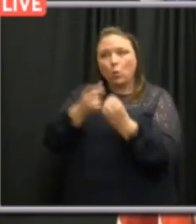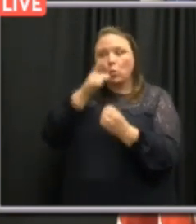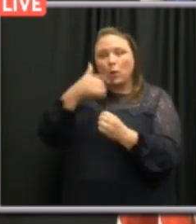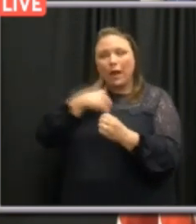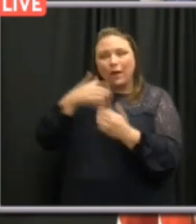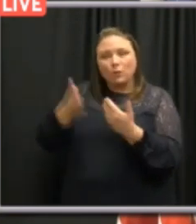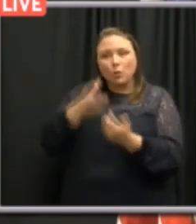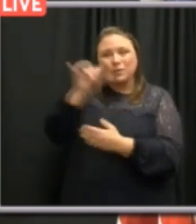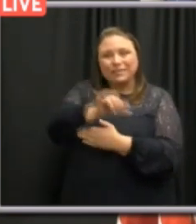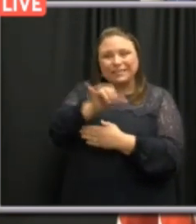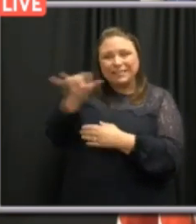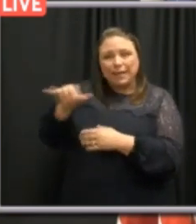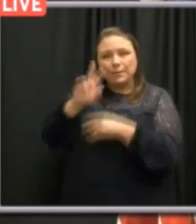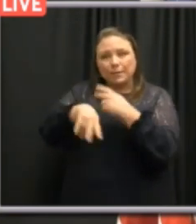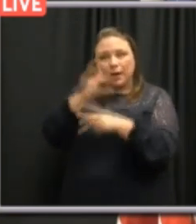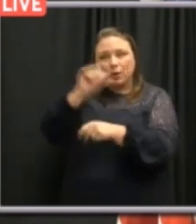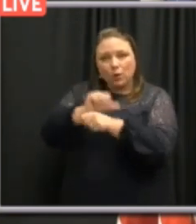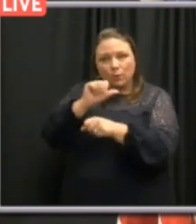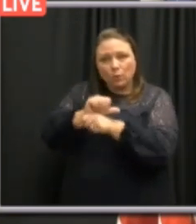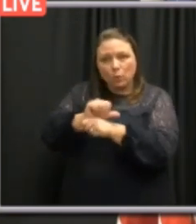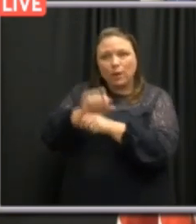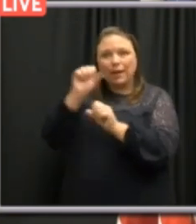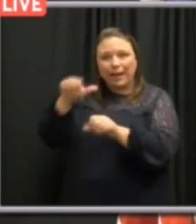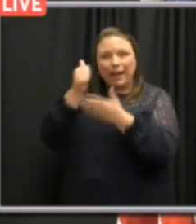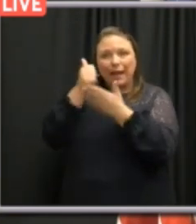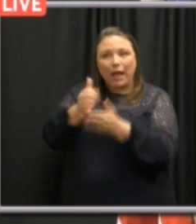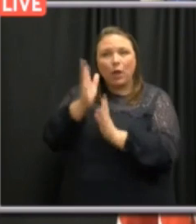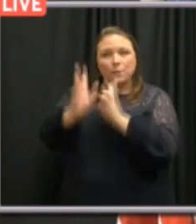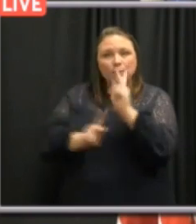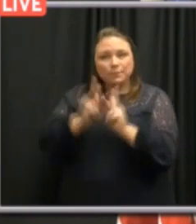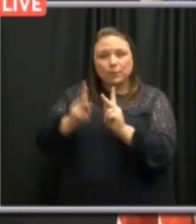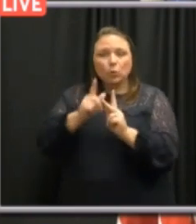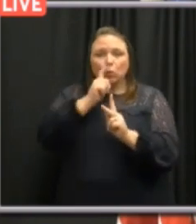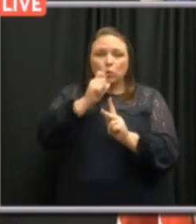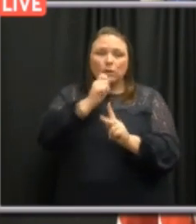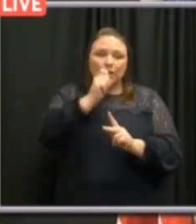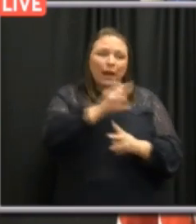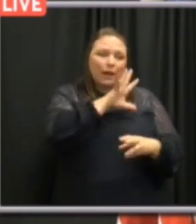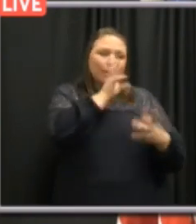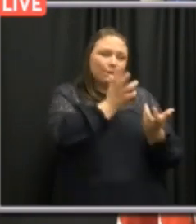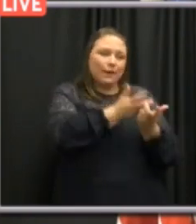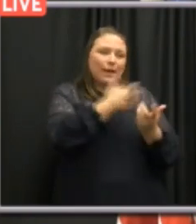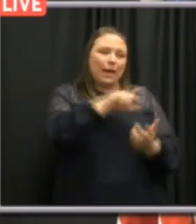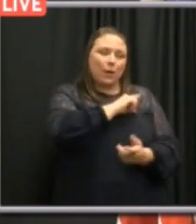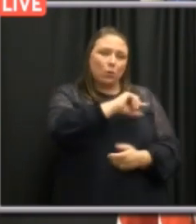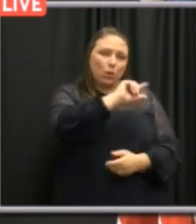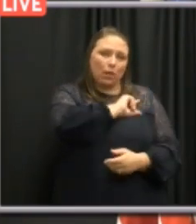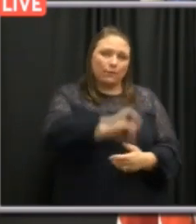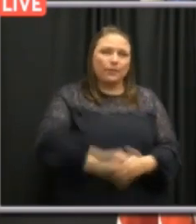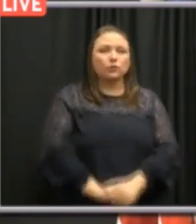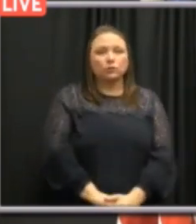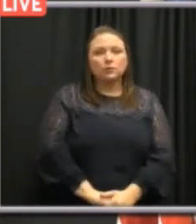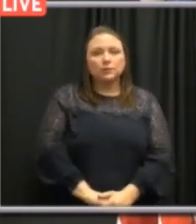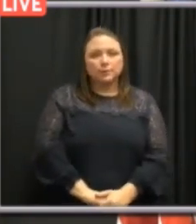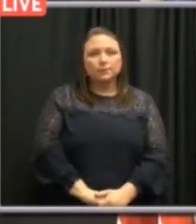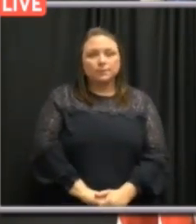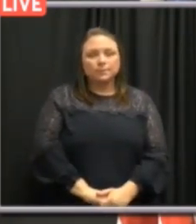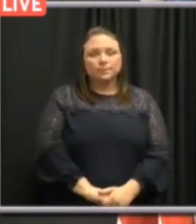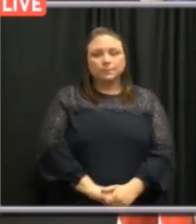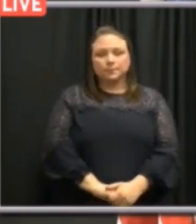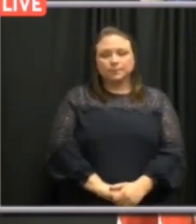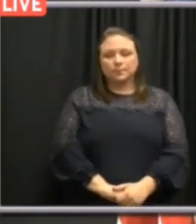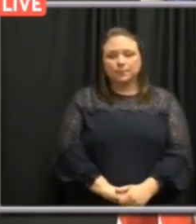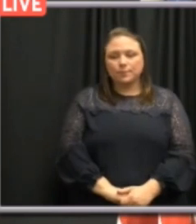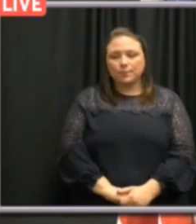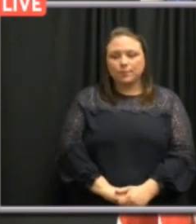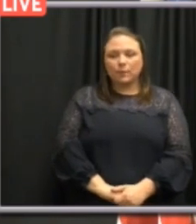on smaller scales, but are able to assist those persons that fall outside of our eligibility guidelines.